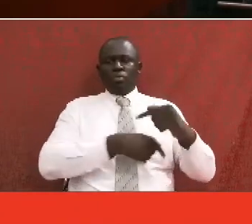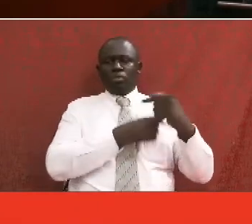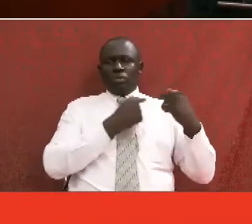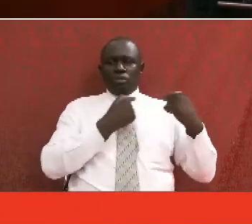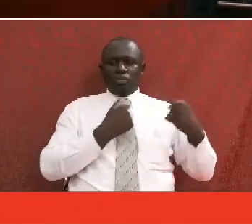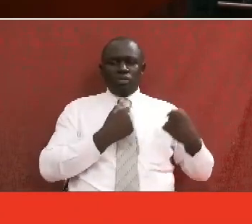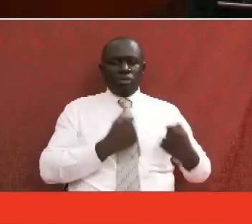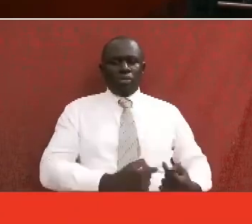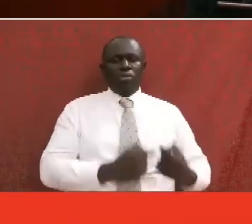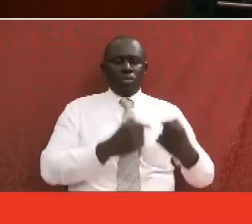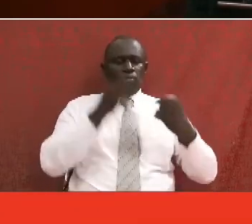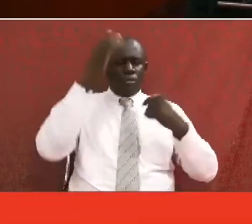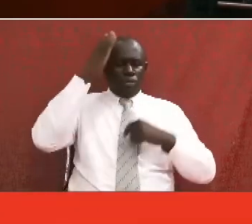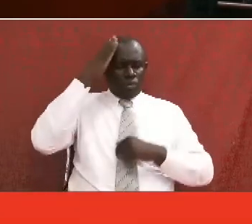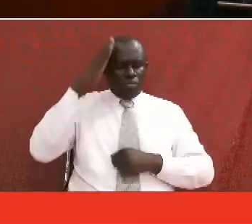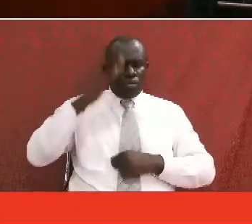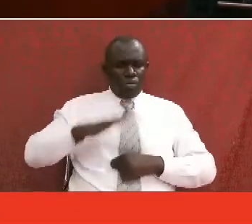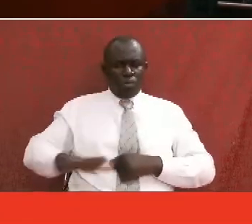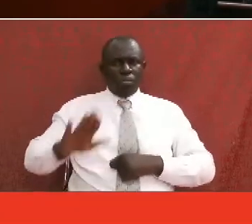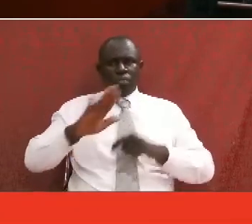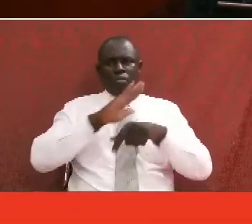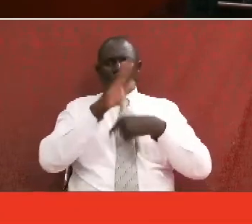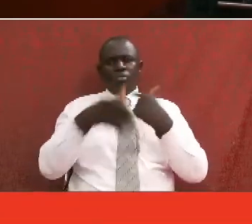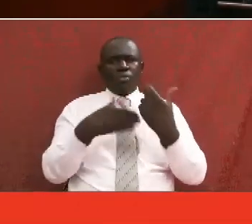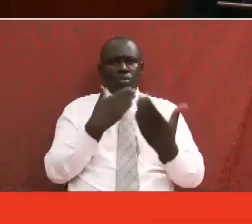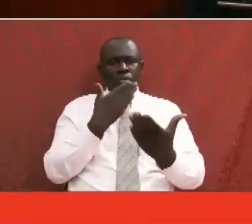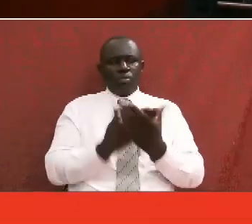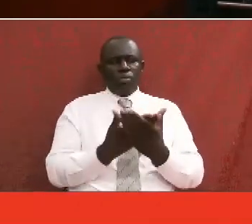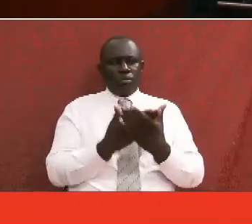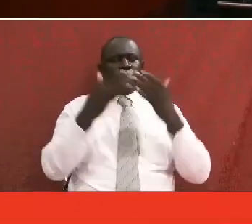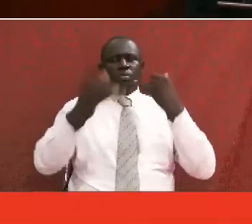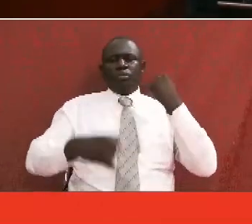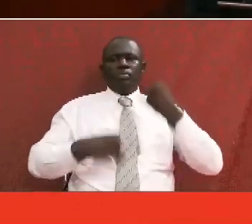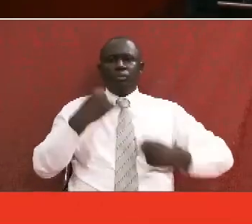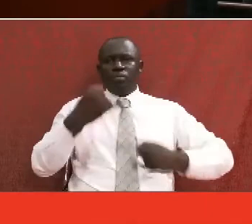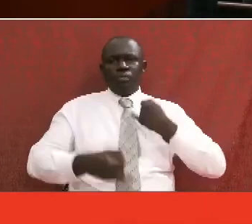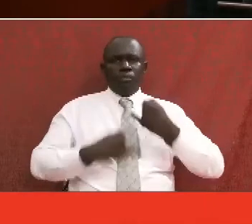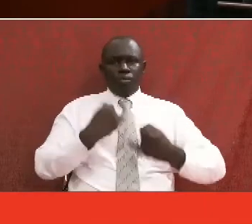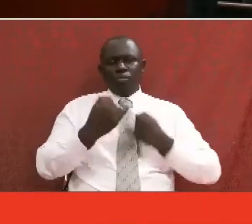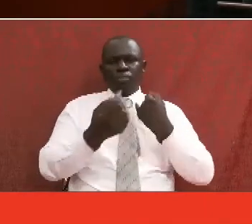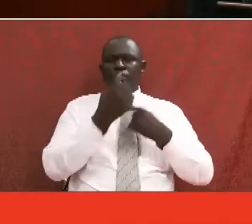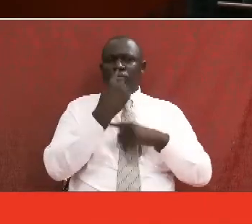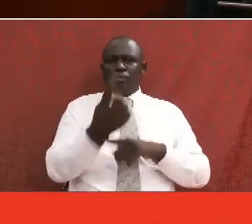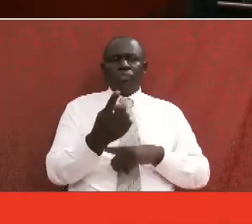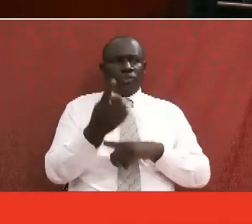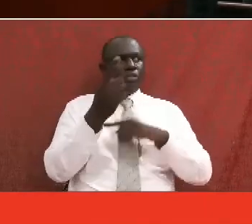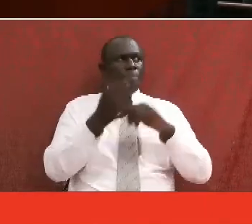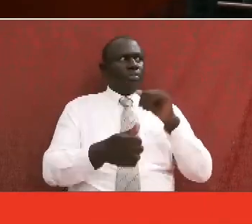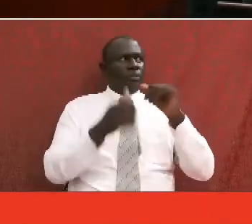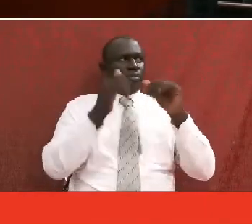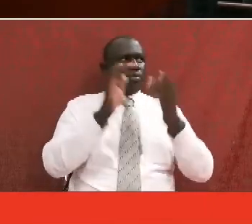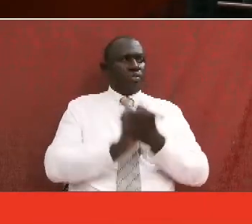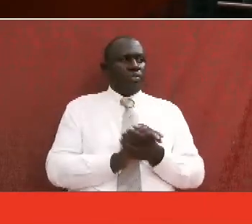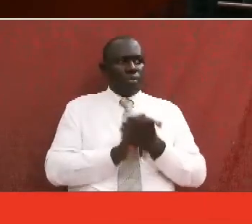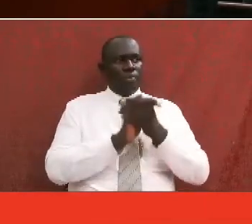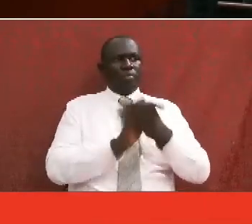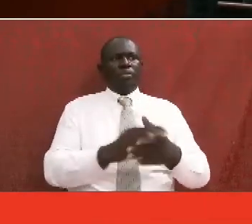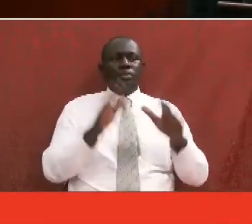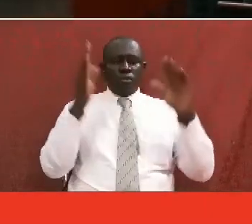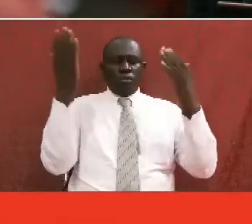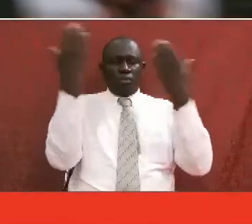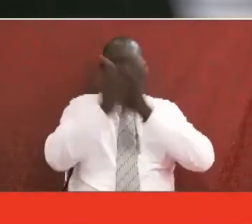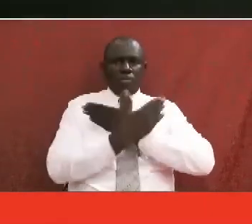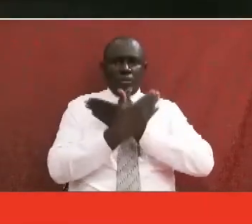heart. All shadows dispelling, with joy I am telling, he bared all the